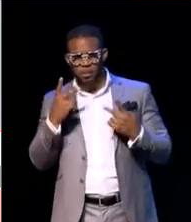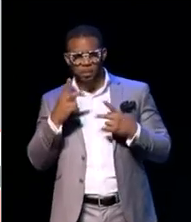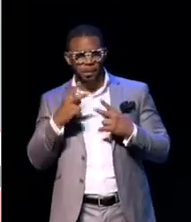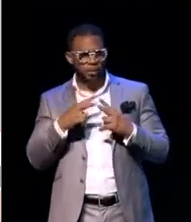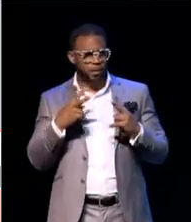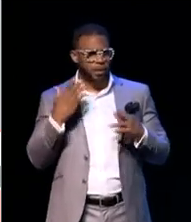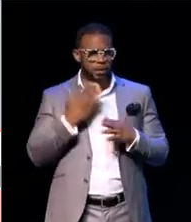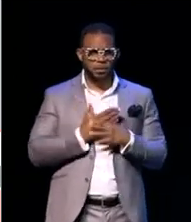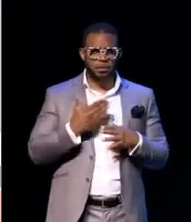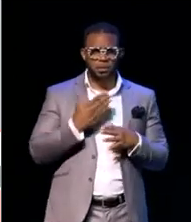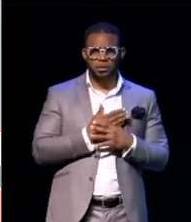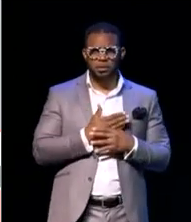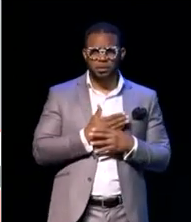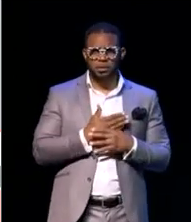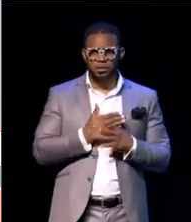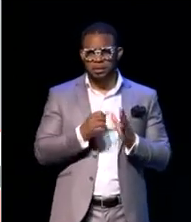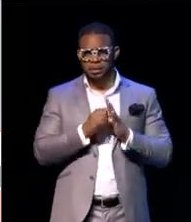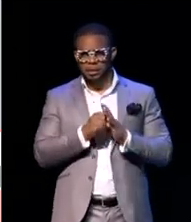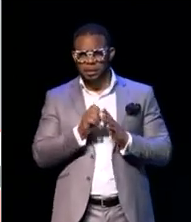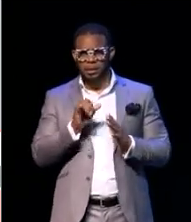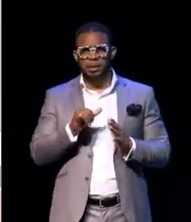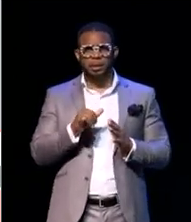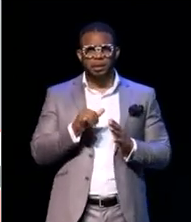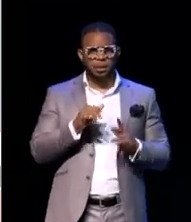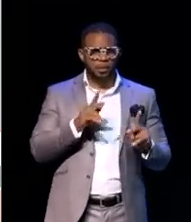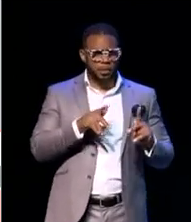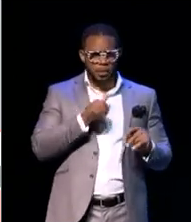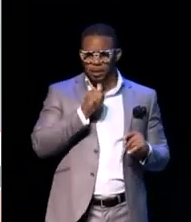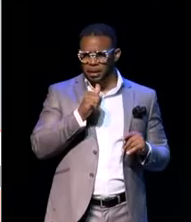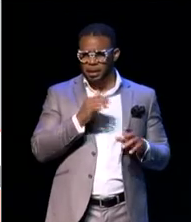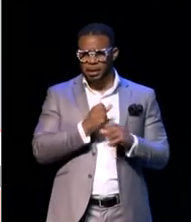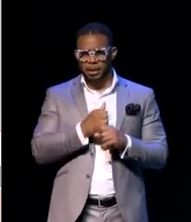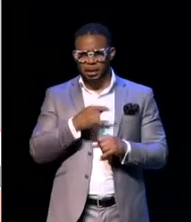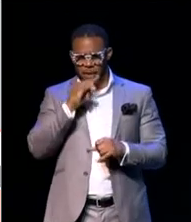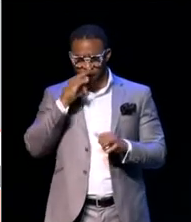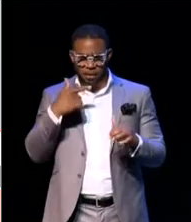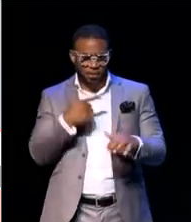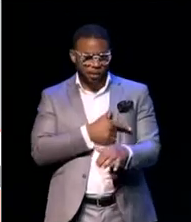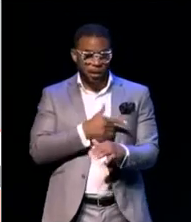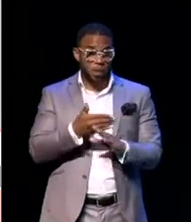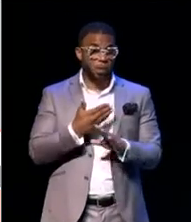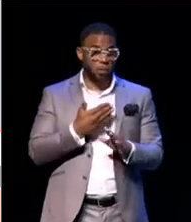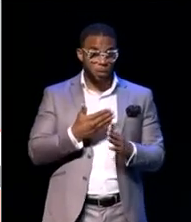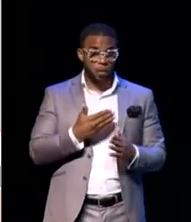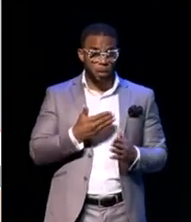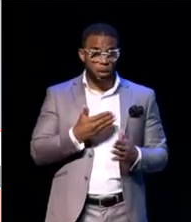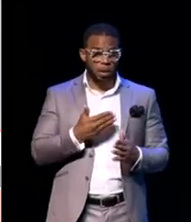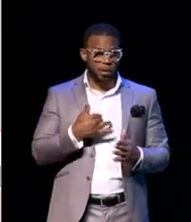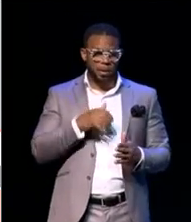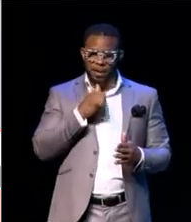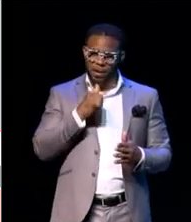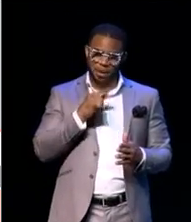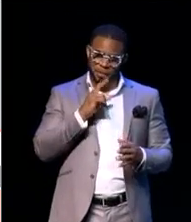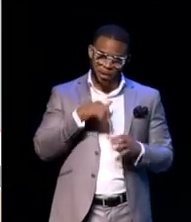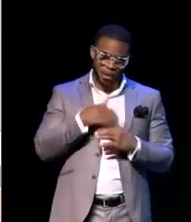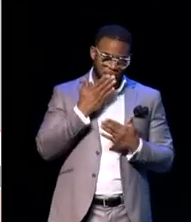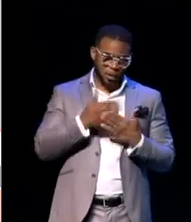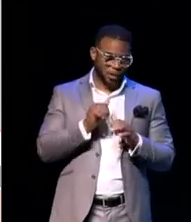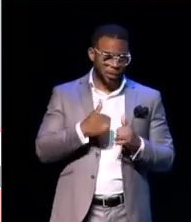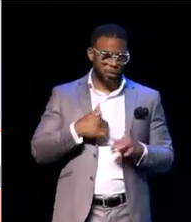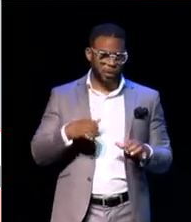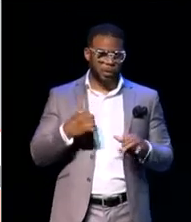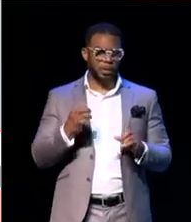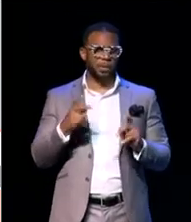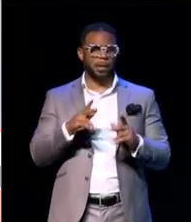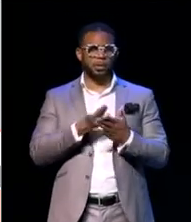very disturbing signs that people are not getting their kids vaccinated before they, we're not going to be in good shape when we